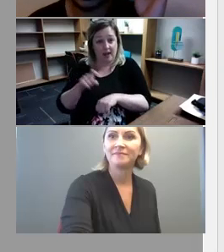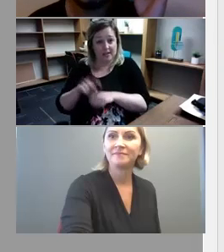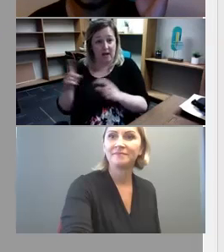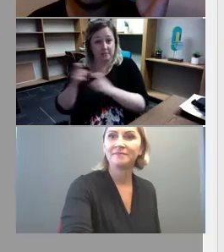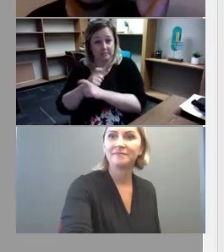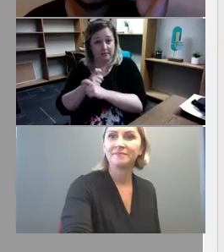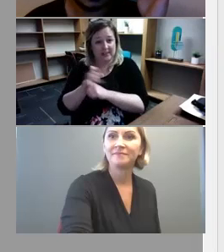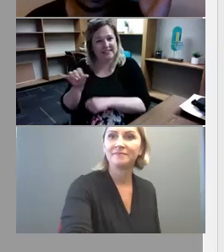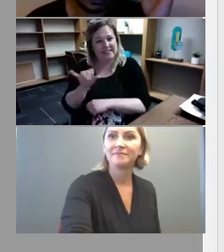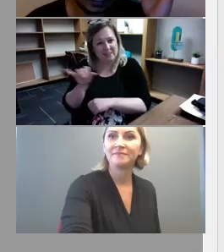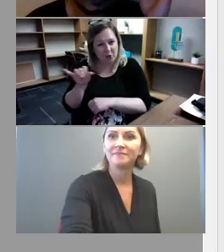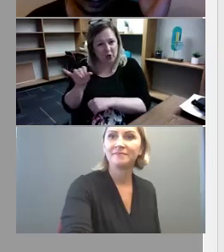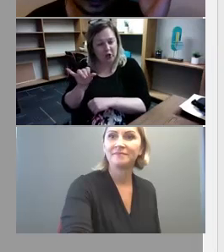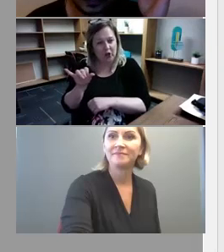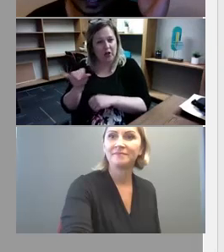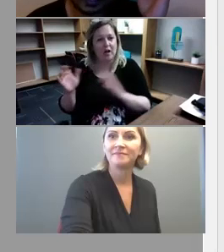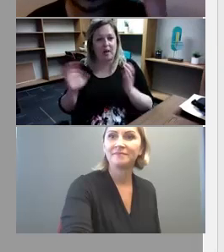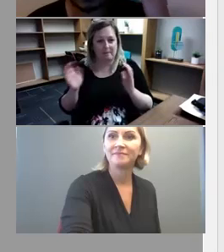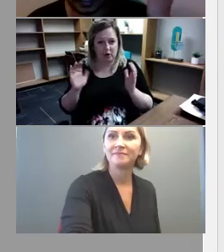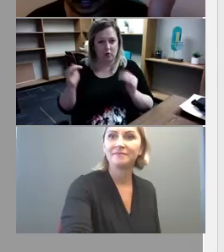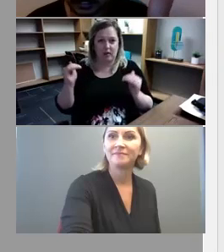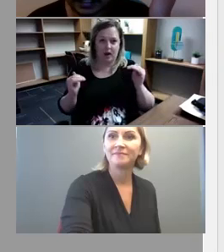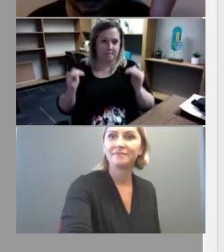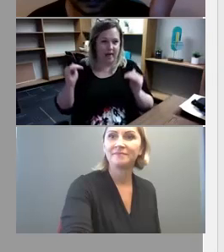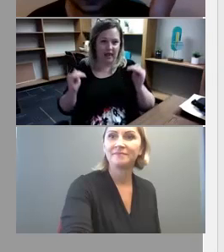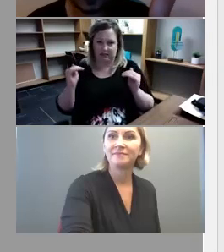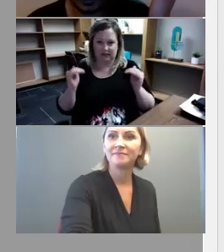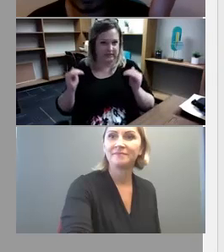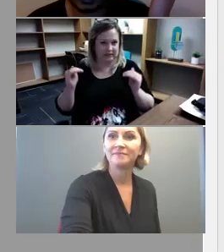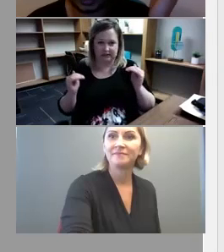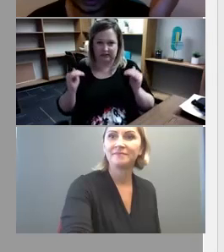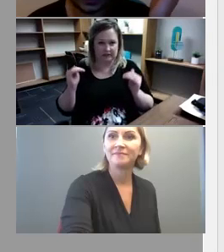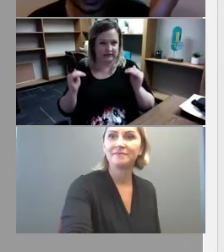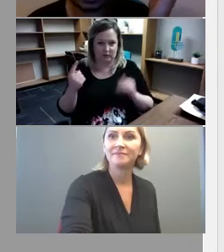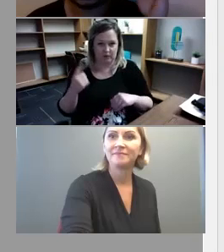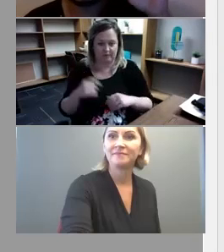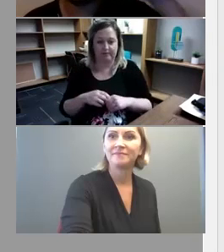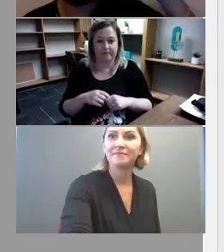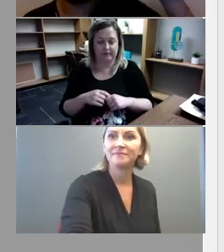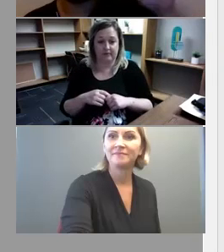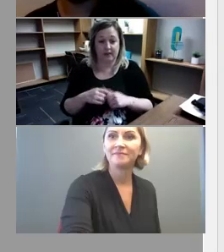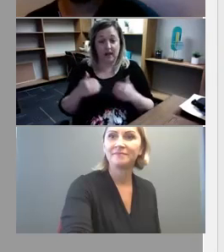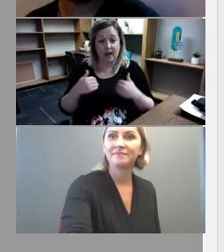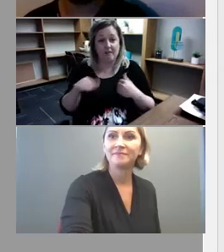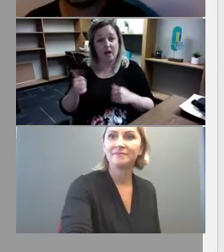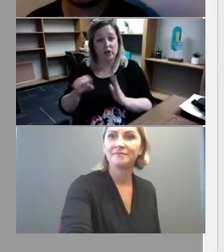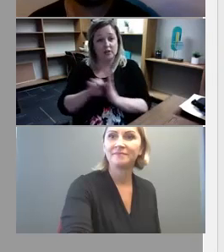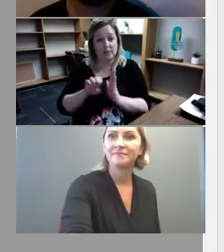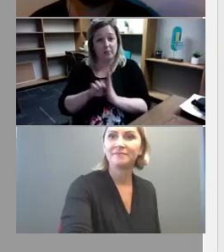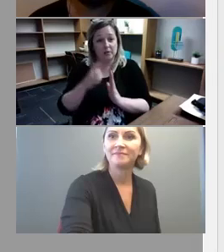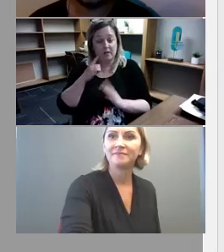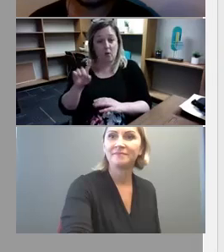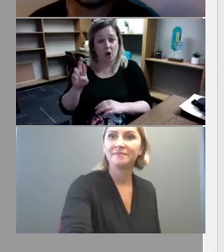sort, right? Now, we also have some other examples for recursion trees. So we have 3t n by